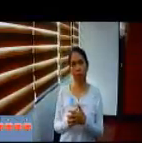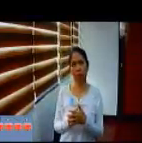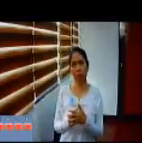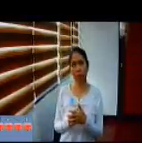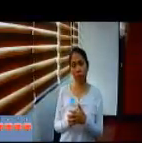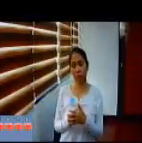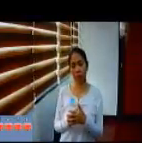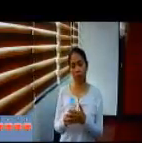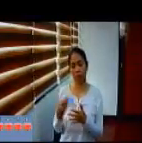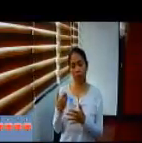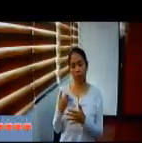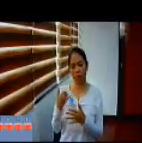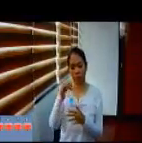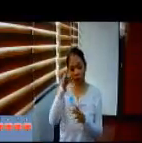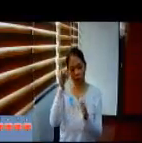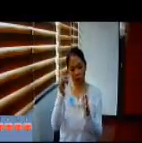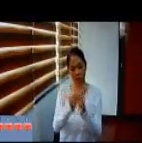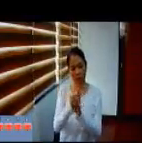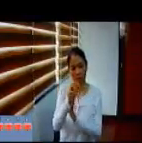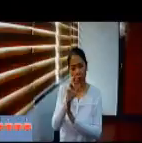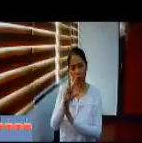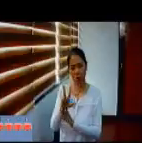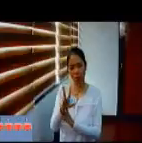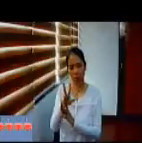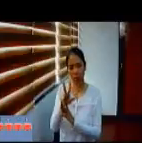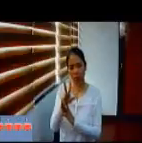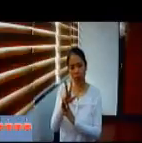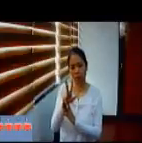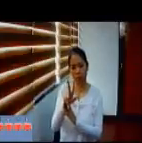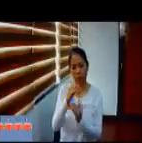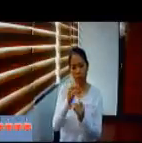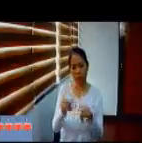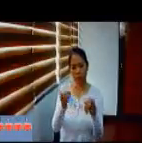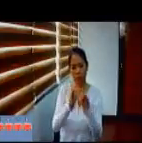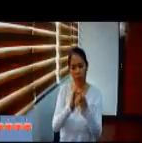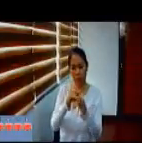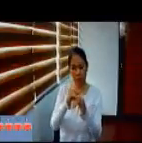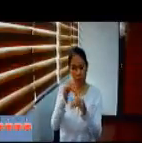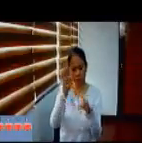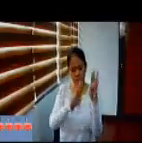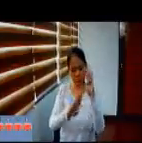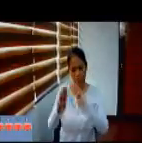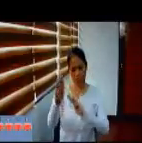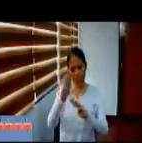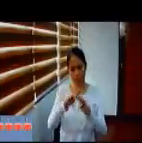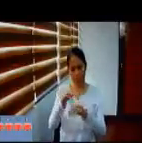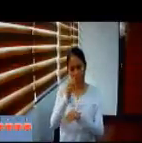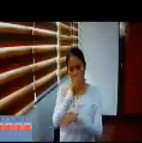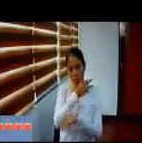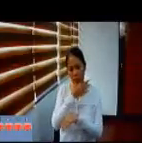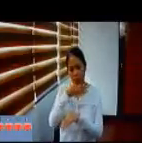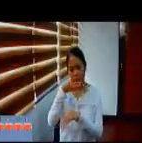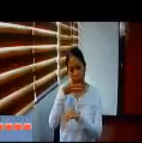I would identify three principal challenges in agriculture and fisheries. One, attaining and sustaining